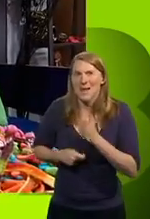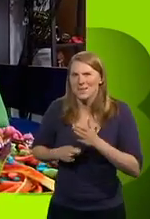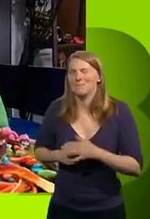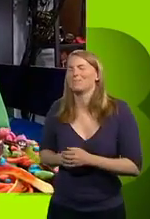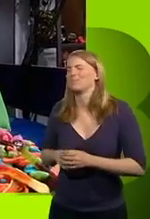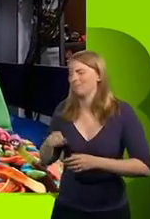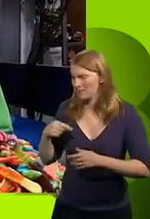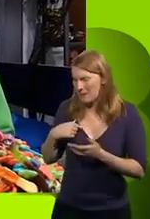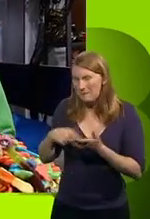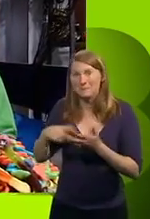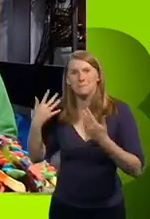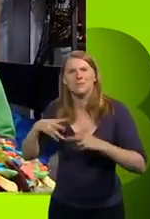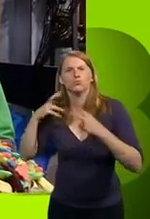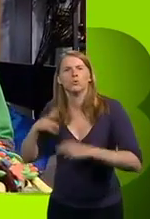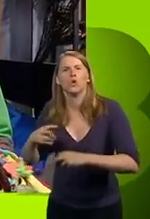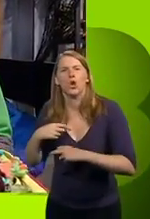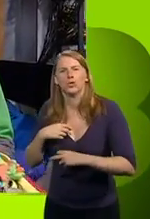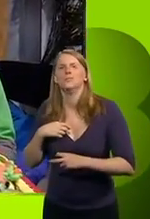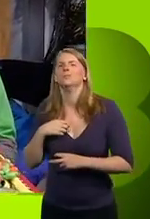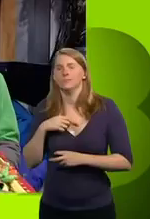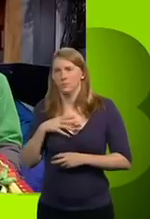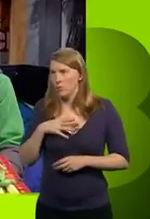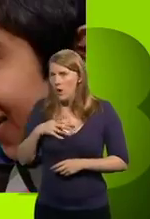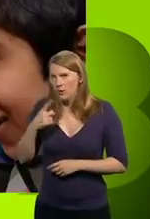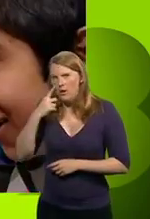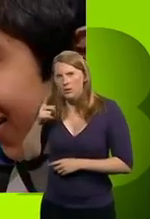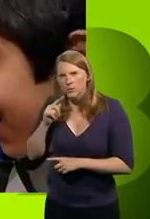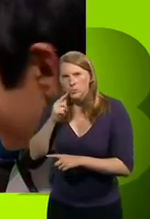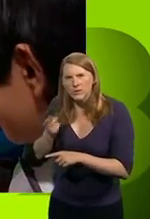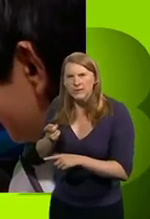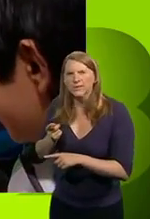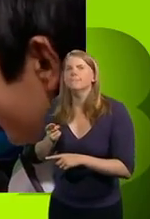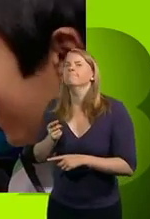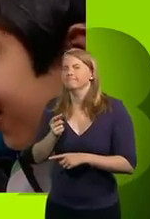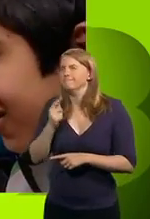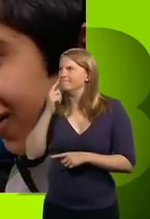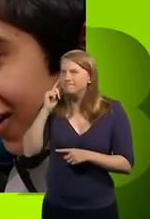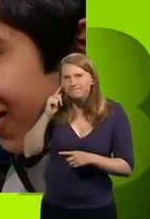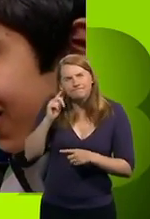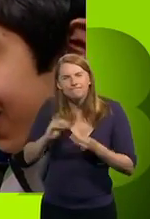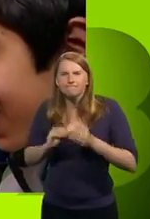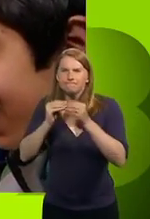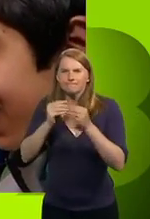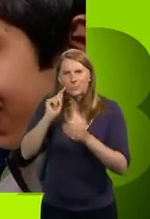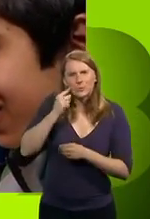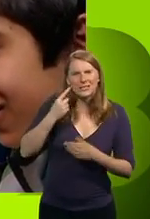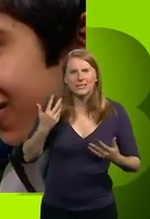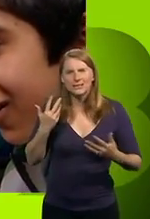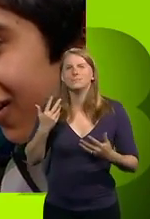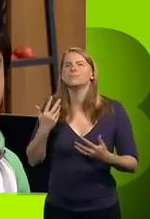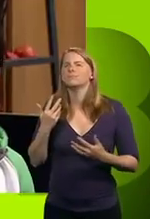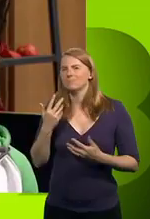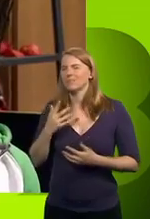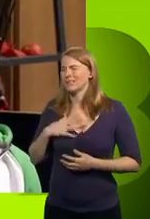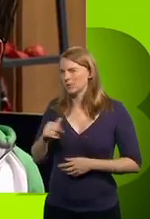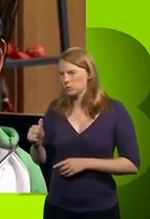Time we did some market research, Ben. You want us to eat all these sweets? To invent something new and make our fortunes, we need to know what works and what